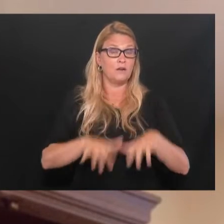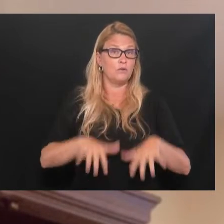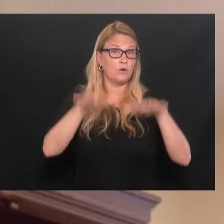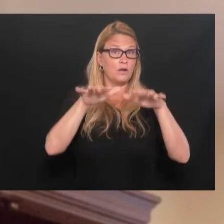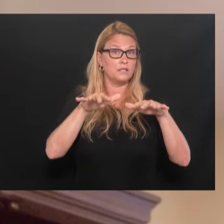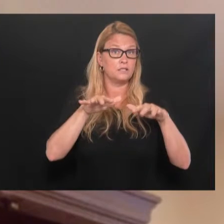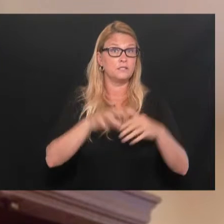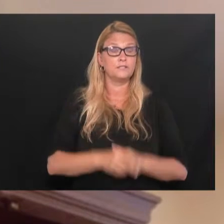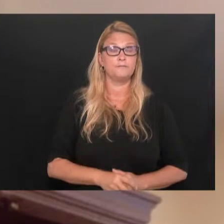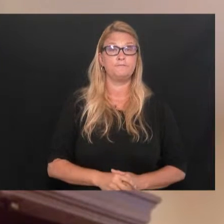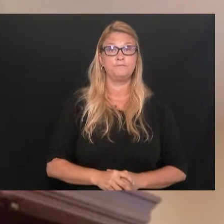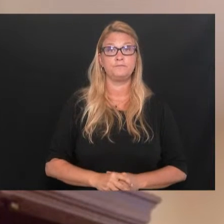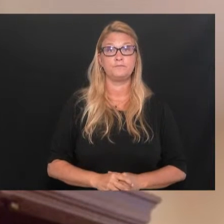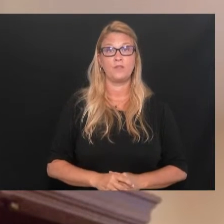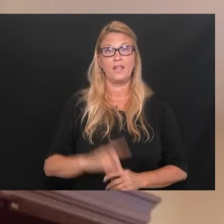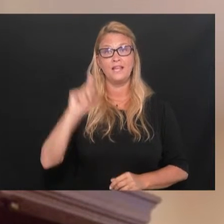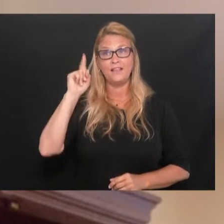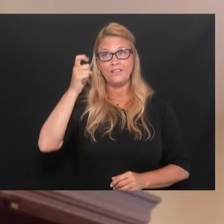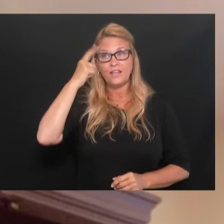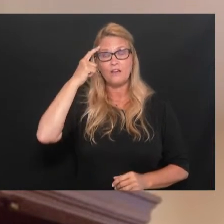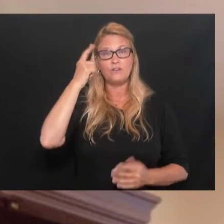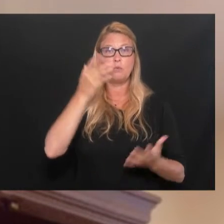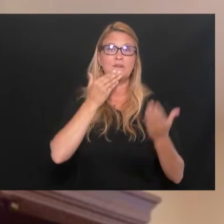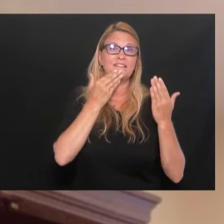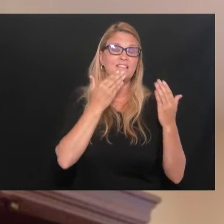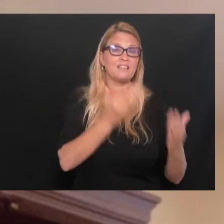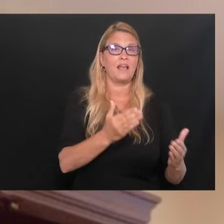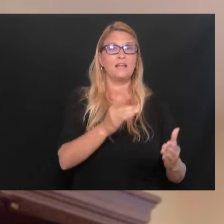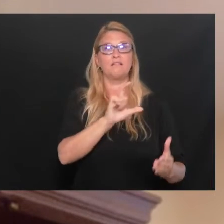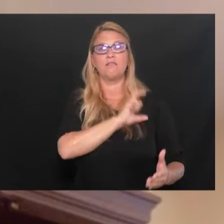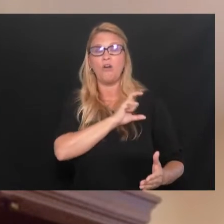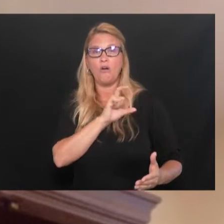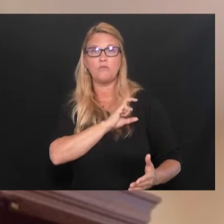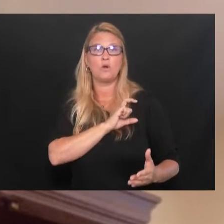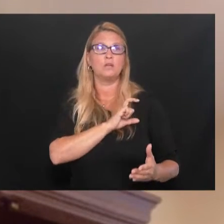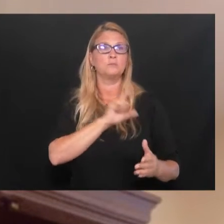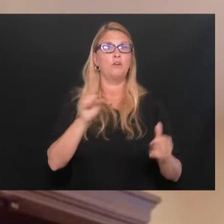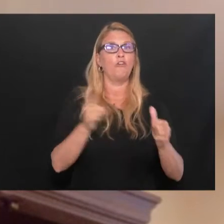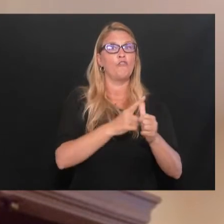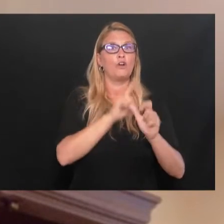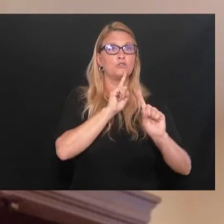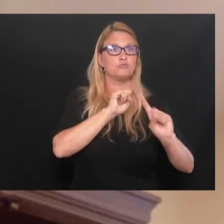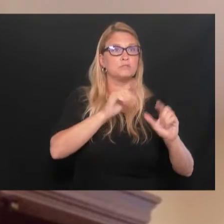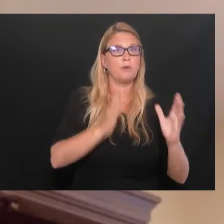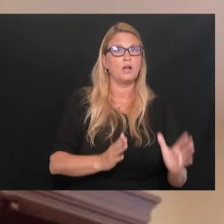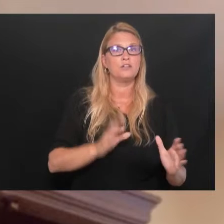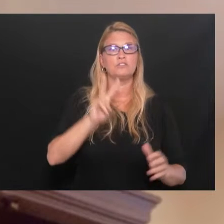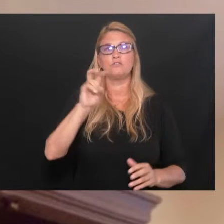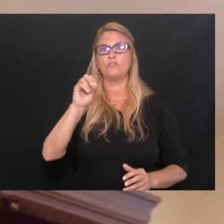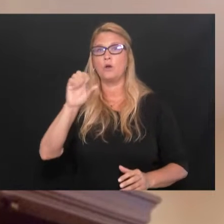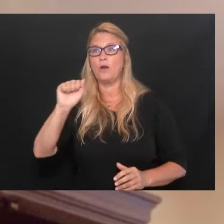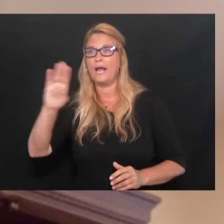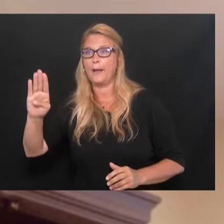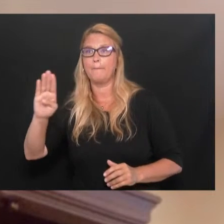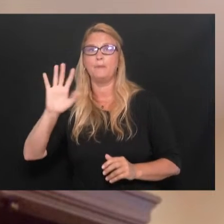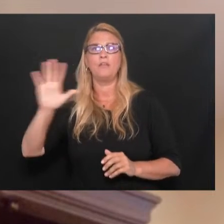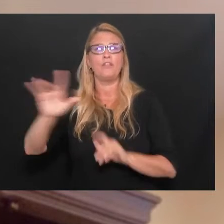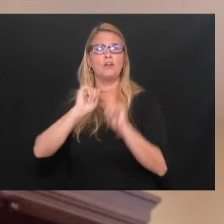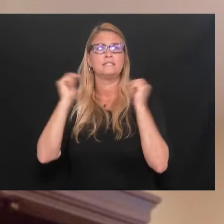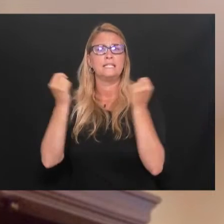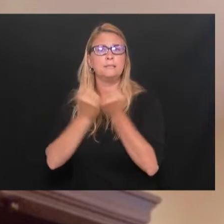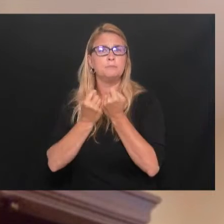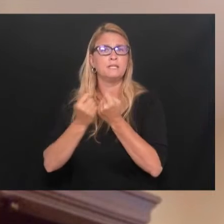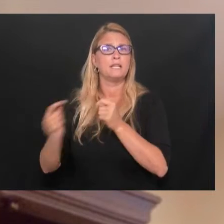just thank the many law enforcement, first responders, VOAD, and the team that they coordinated, of all the